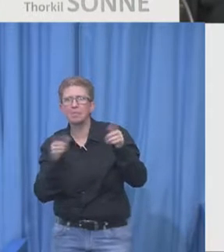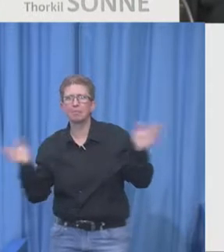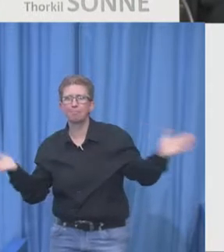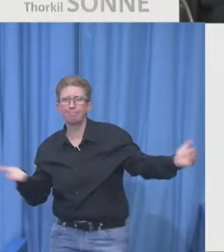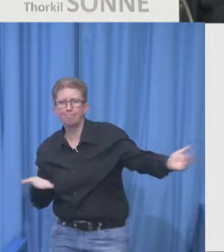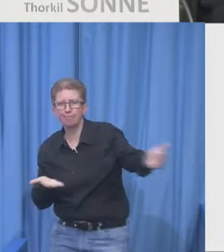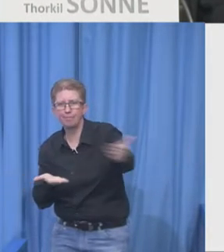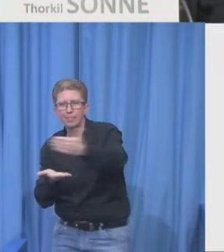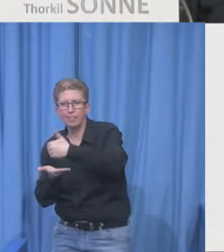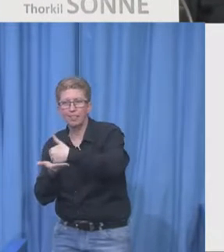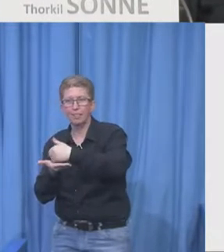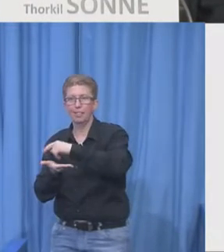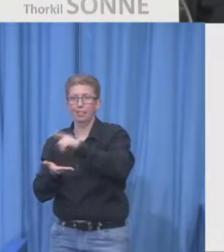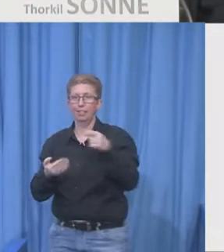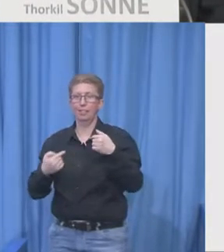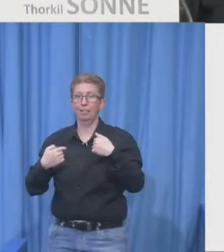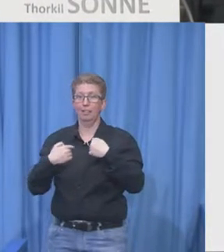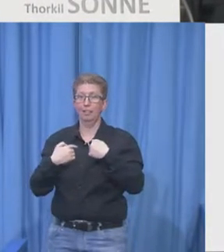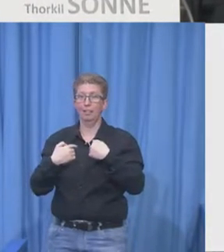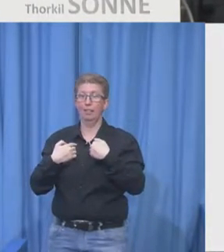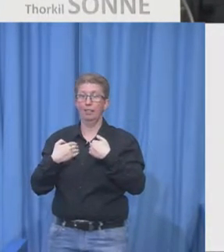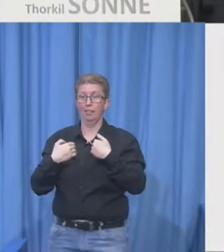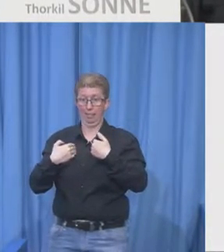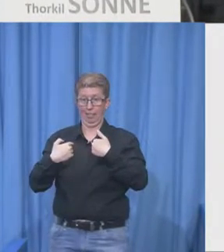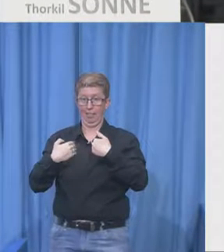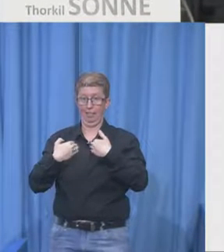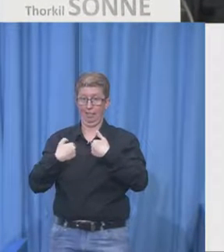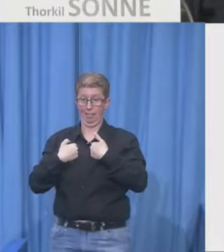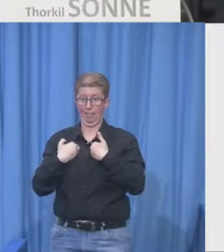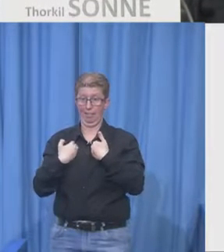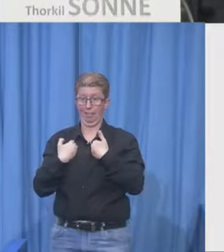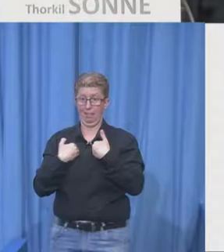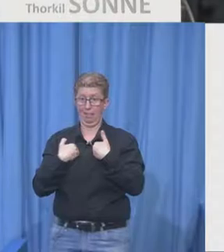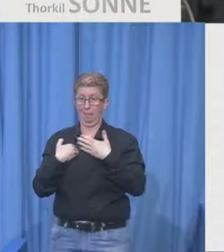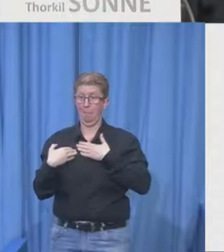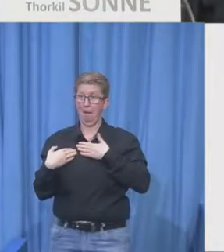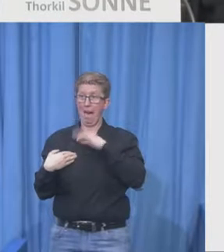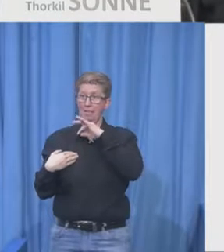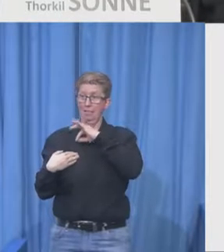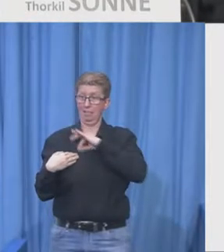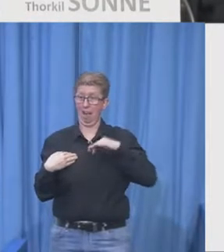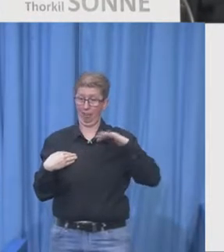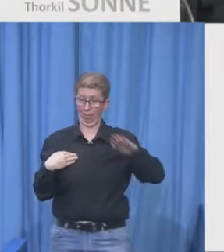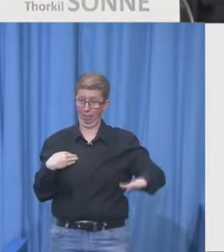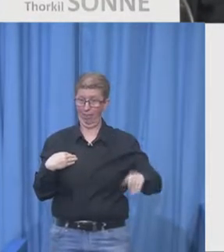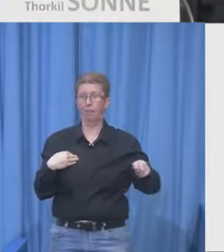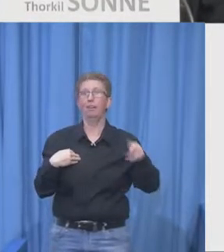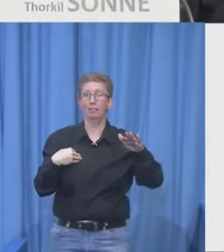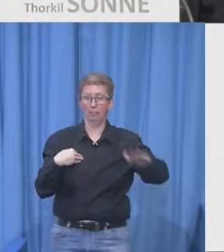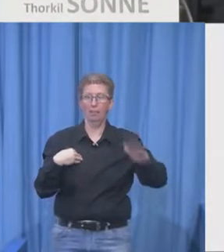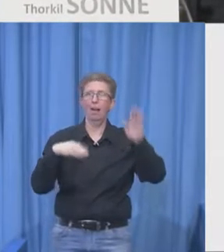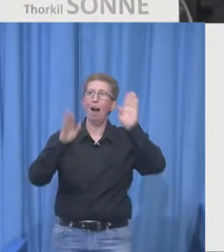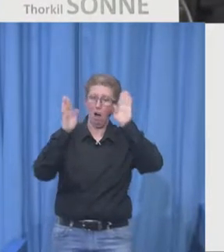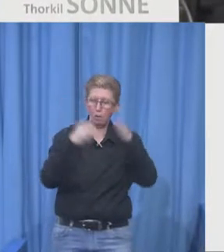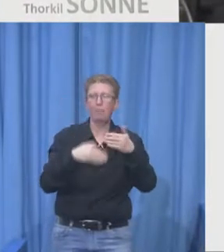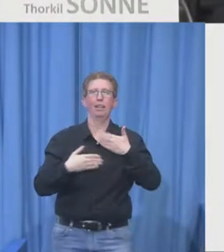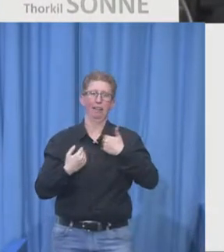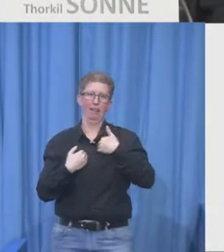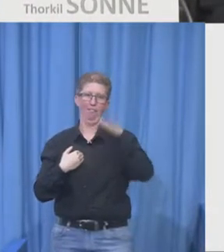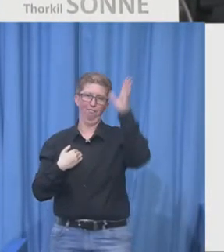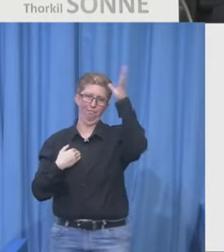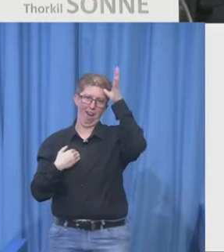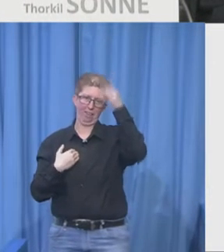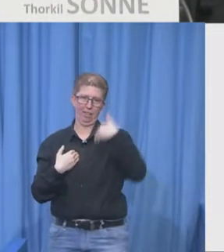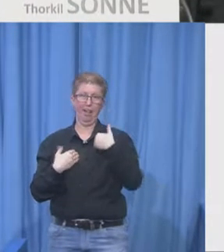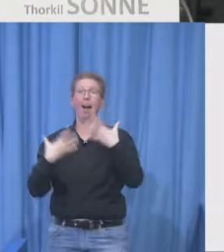being a parent of an autistic child, I cannot say no when parents make contact with me. I can say,